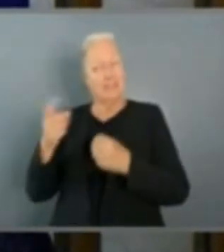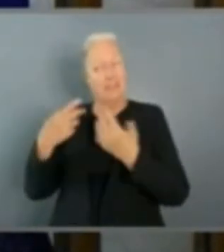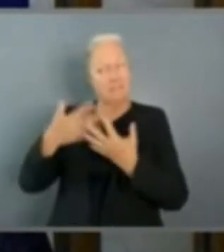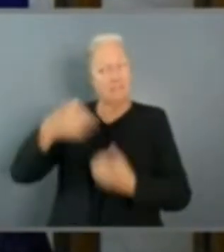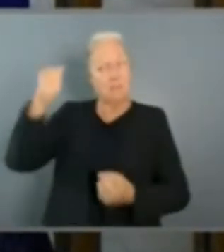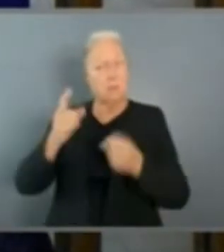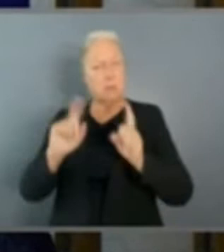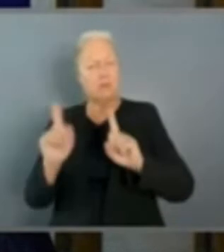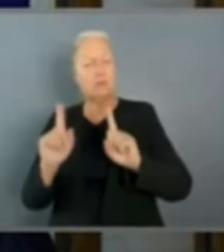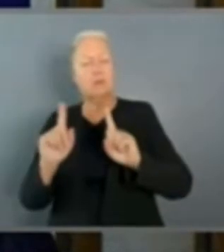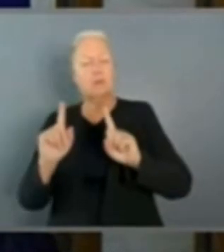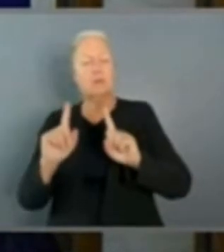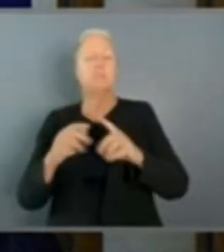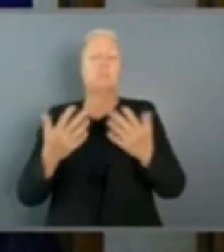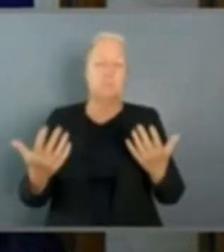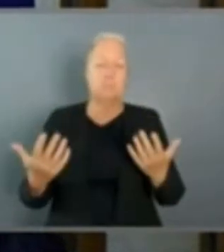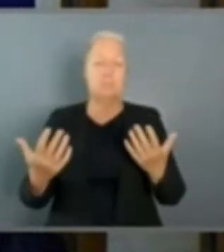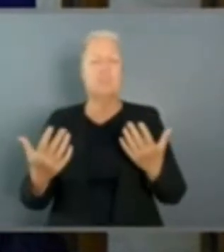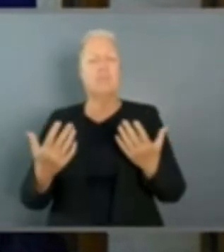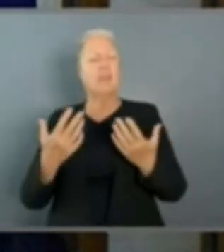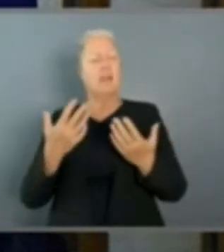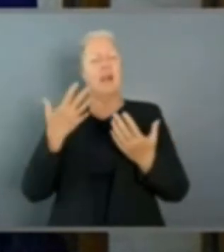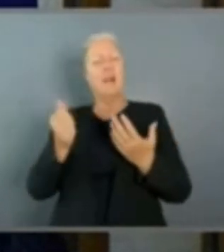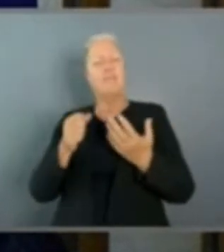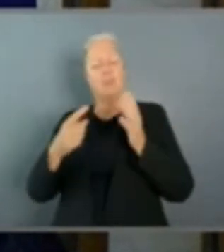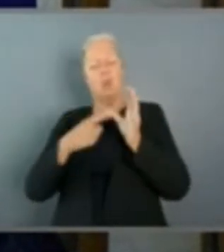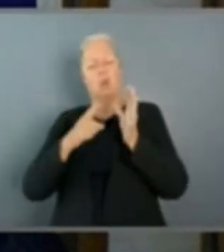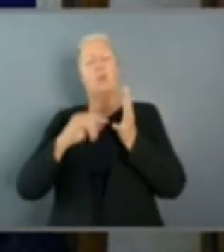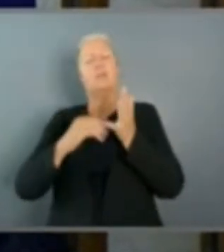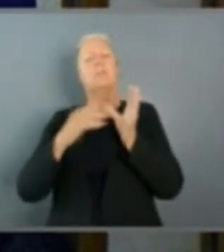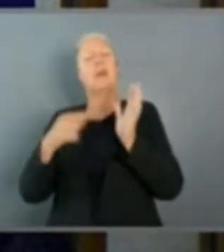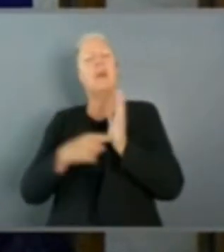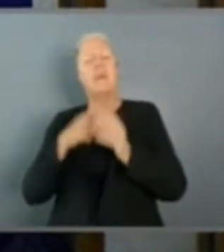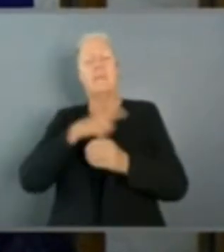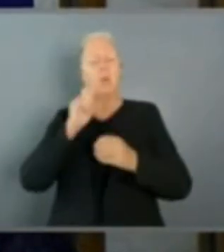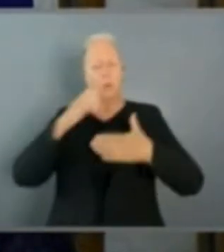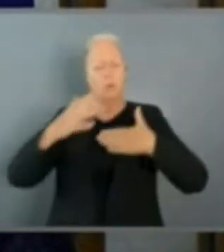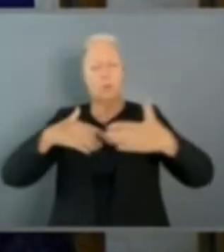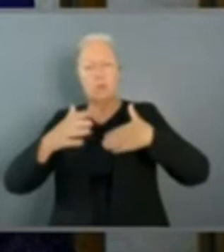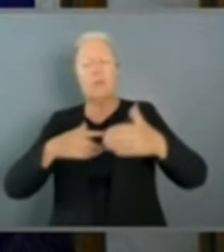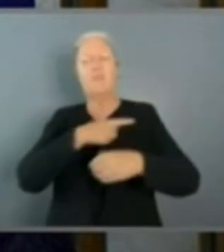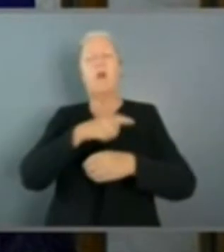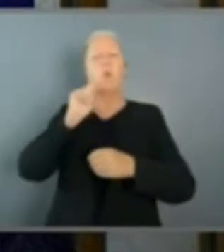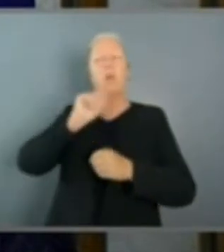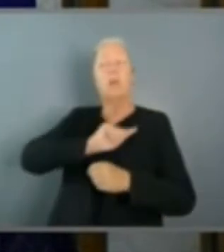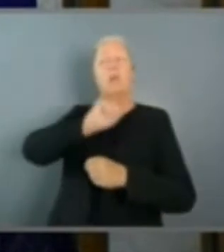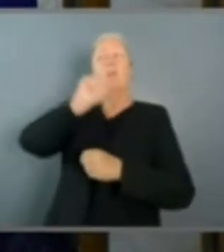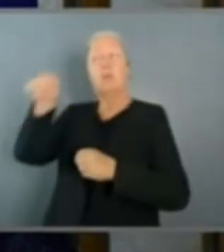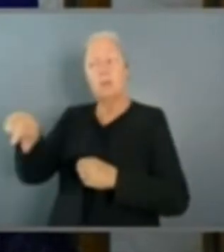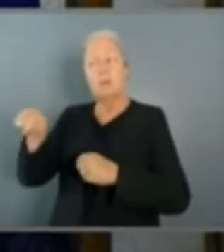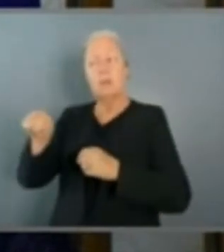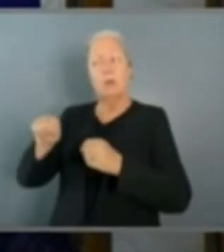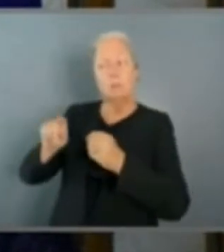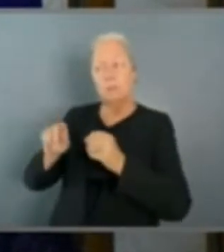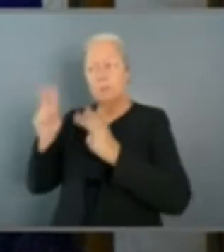own capacity, obviously. The AUSMAT team will be part of that analysis, and they will do a critical needs analysis when they arrive next week.